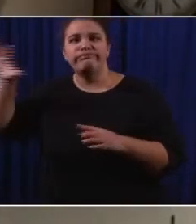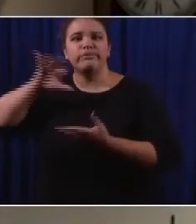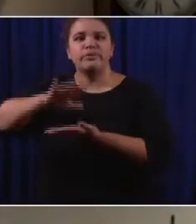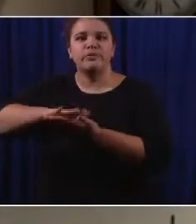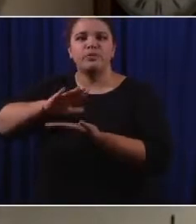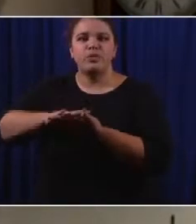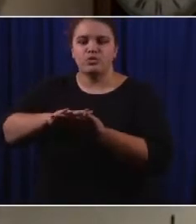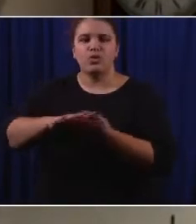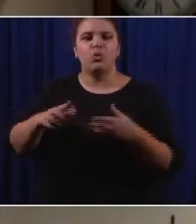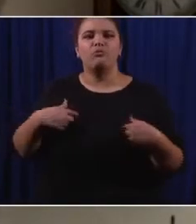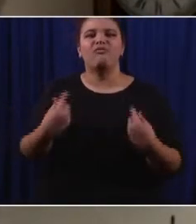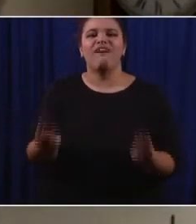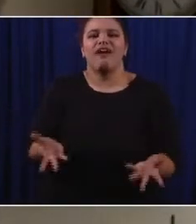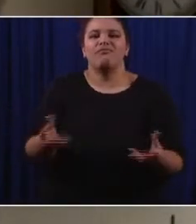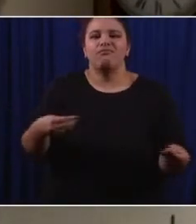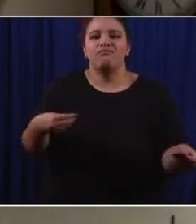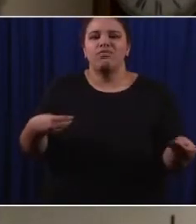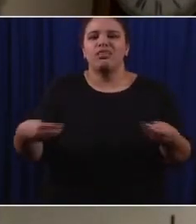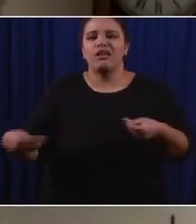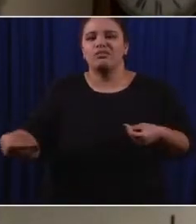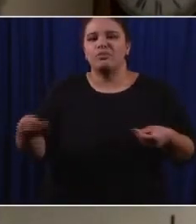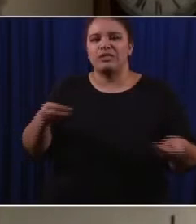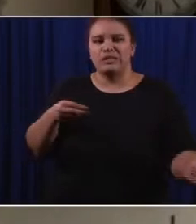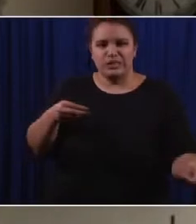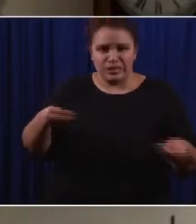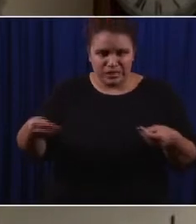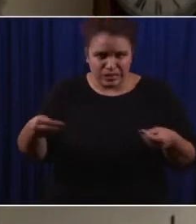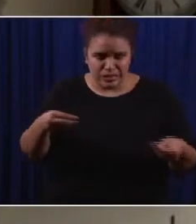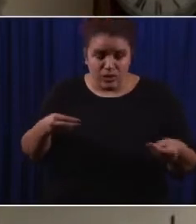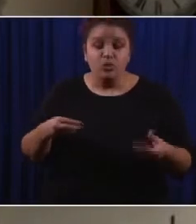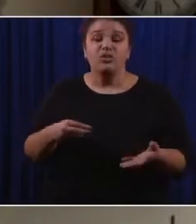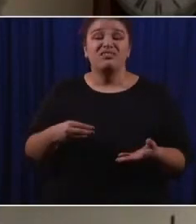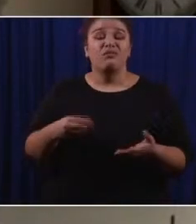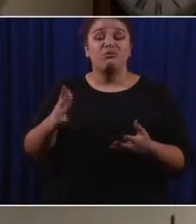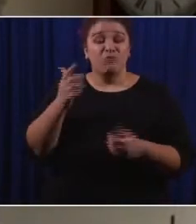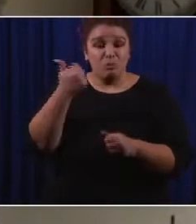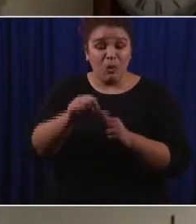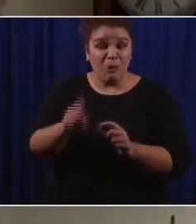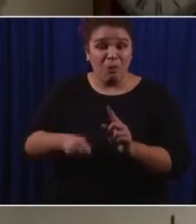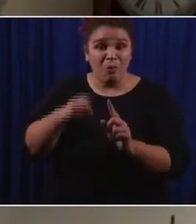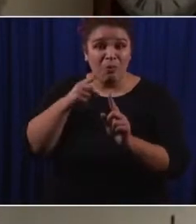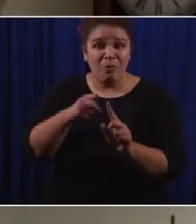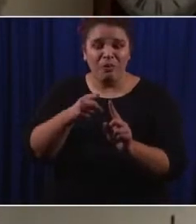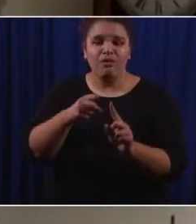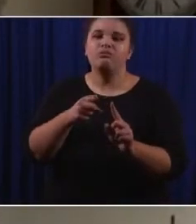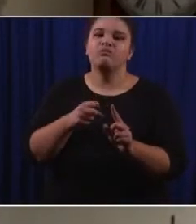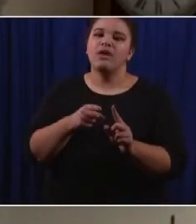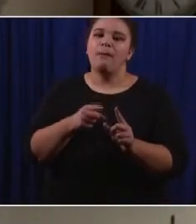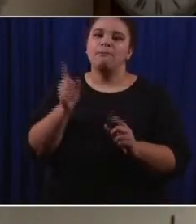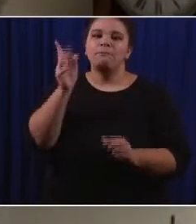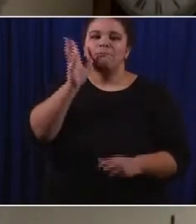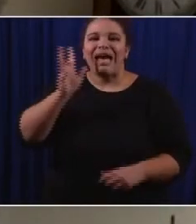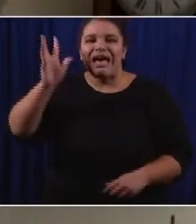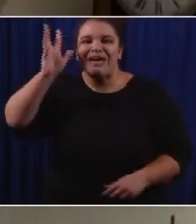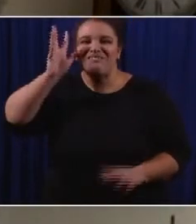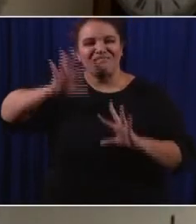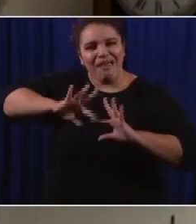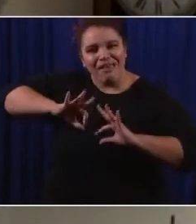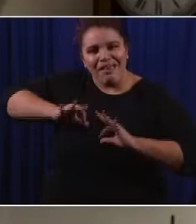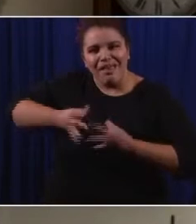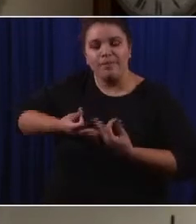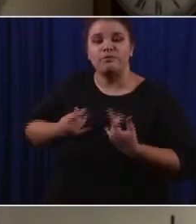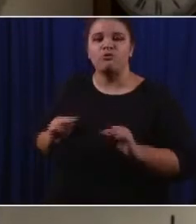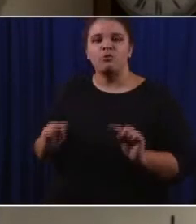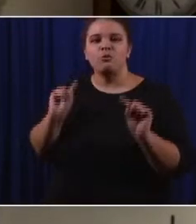schools in order to allow parents to attend. And that's our goal. So as we look at playoffs, that will remain our goal.